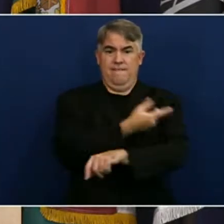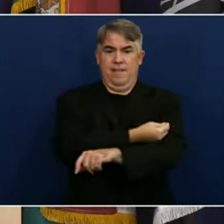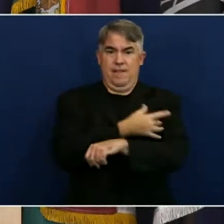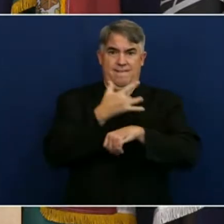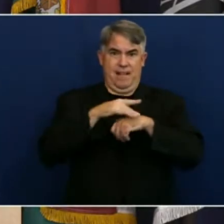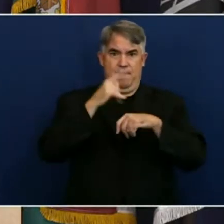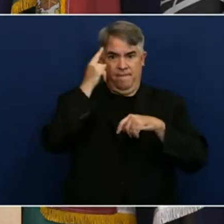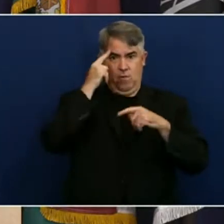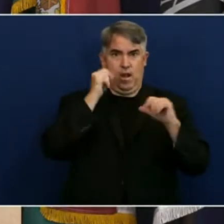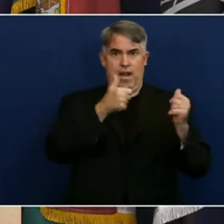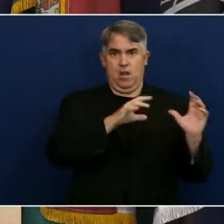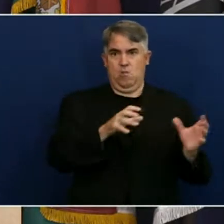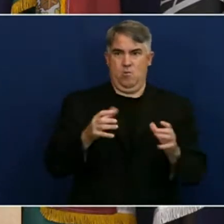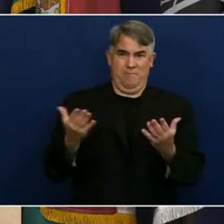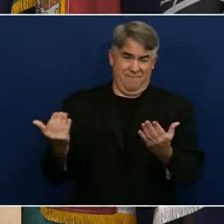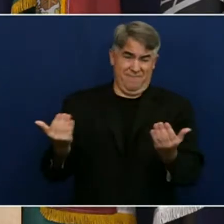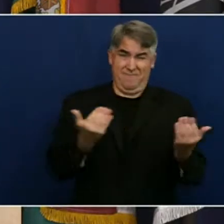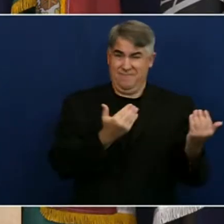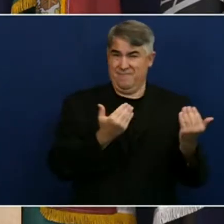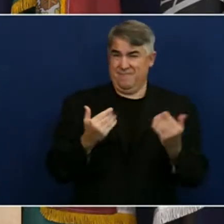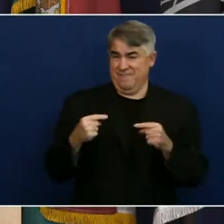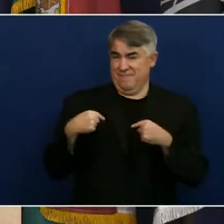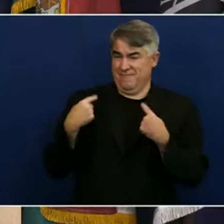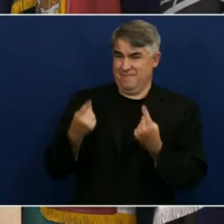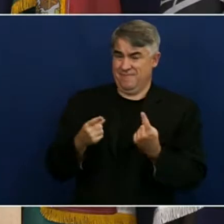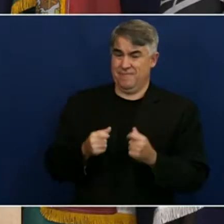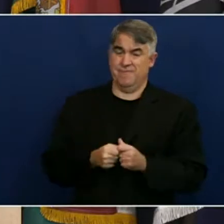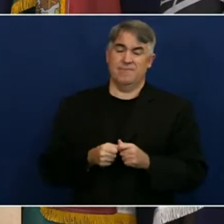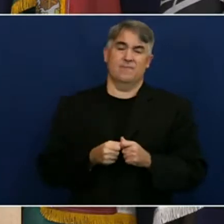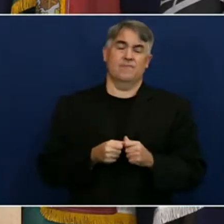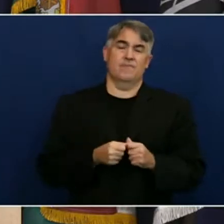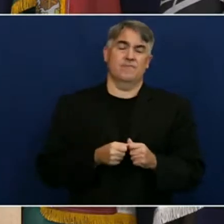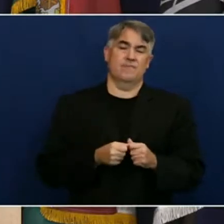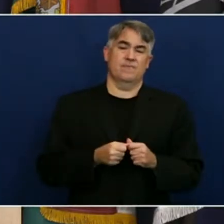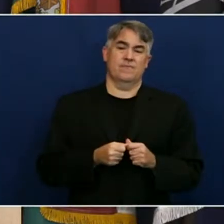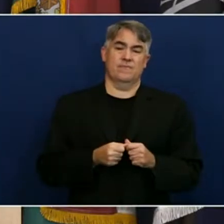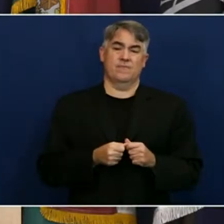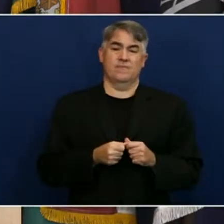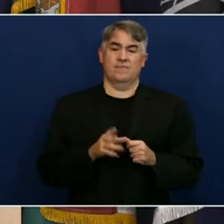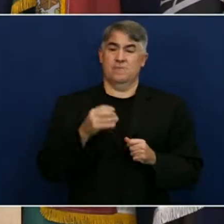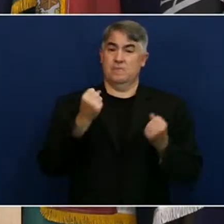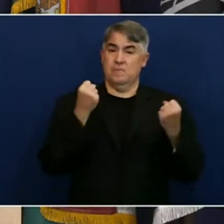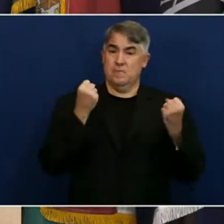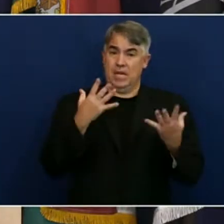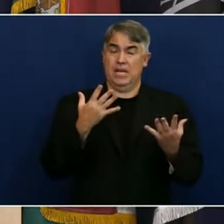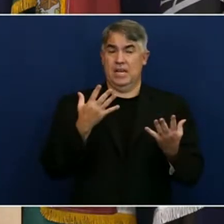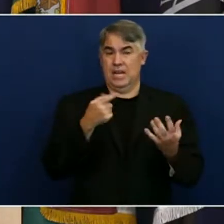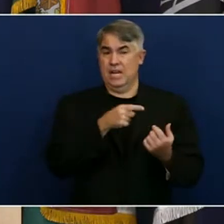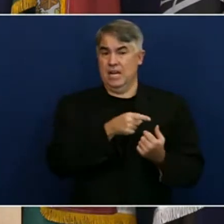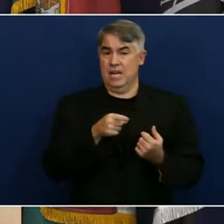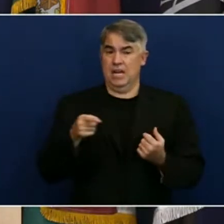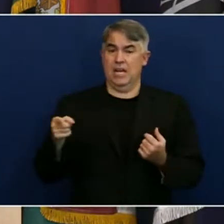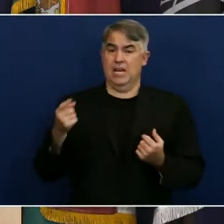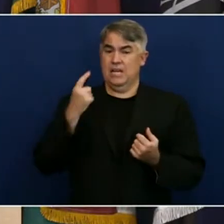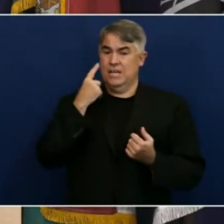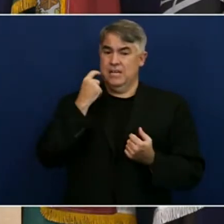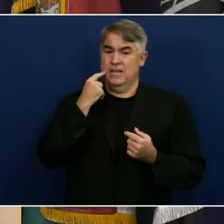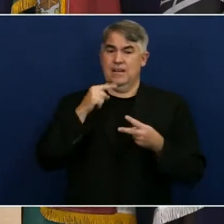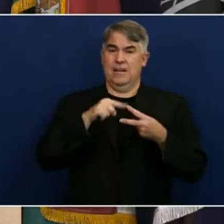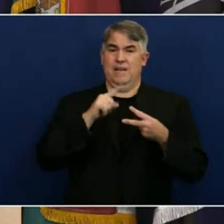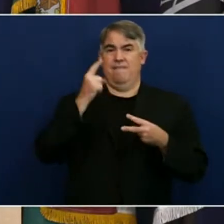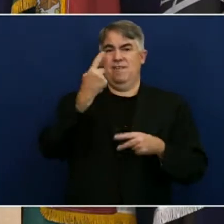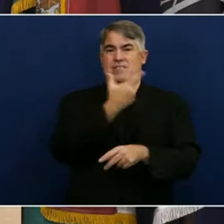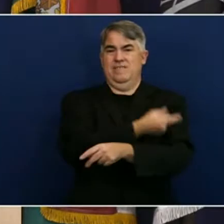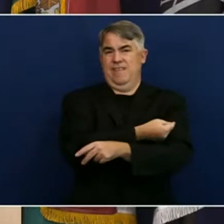in terms of being able to easily access them in the appointment system. We have a lot of folks just getting in now to get their first shot and to get their